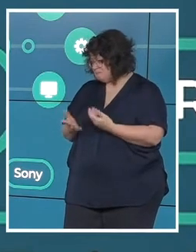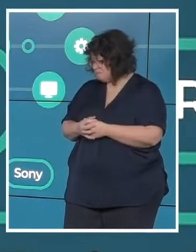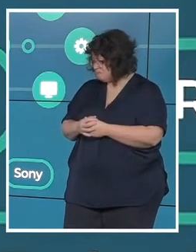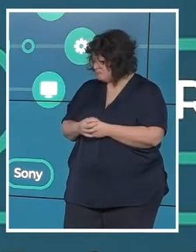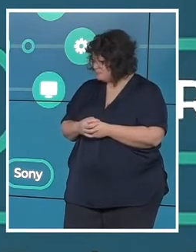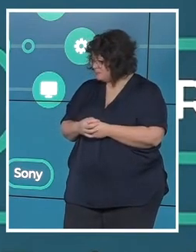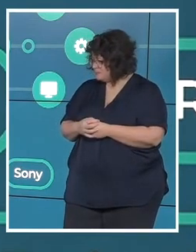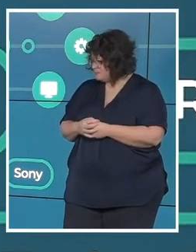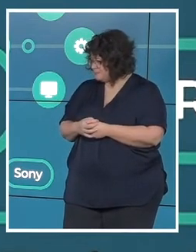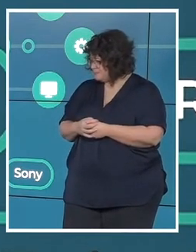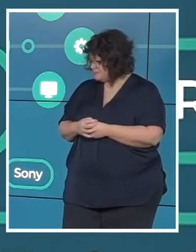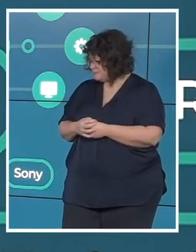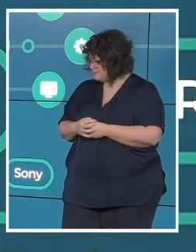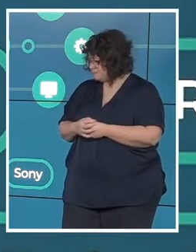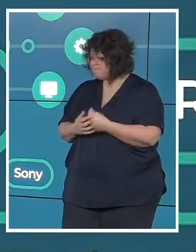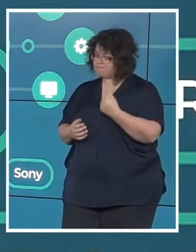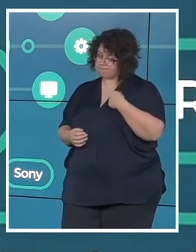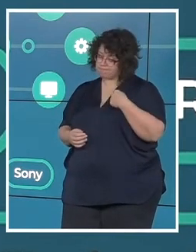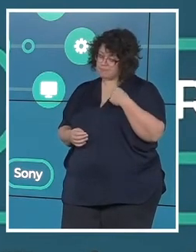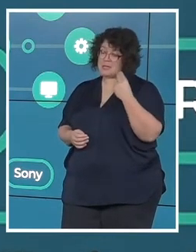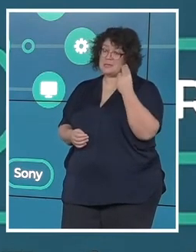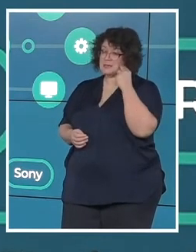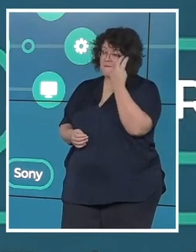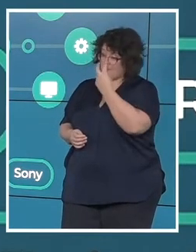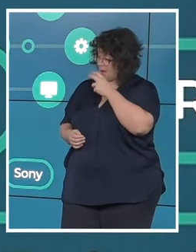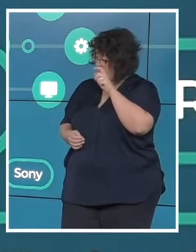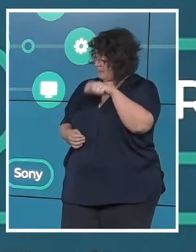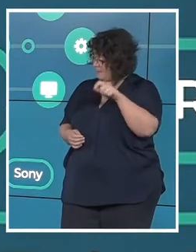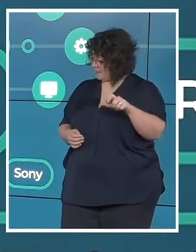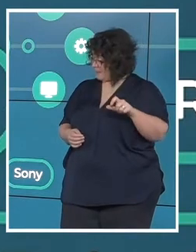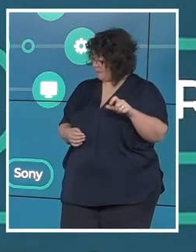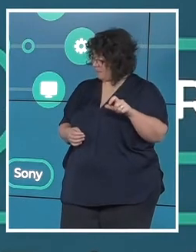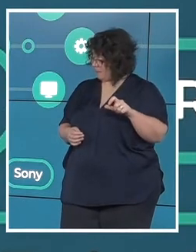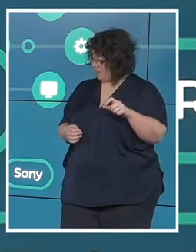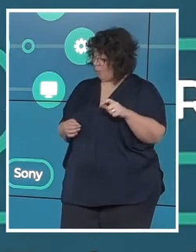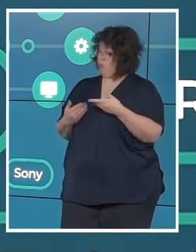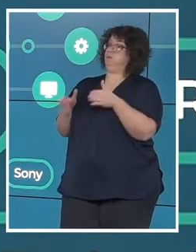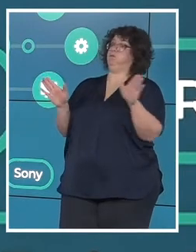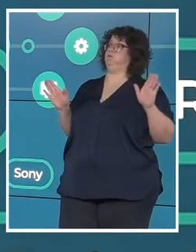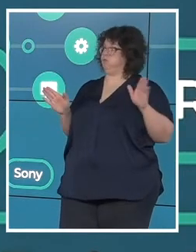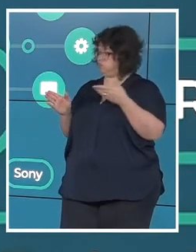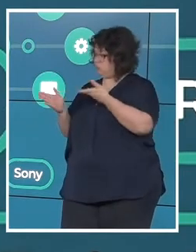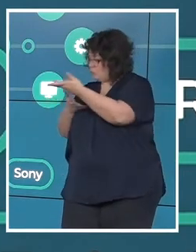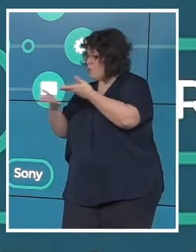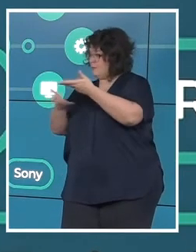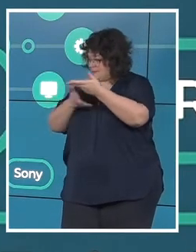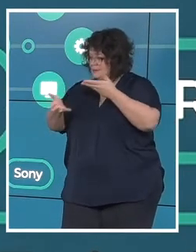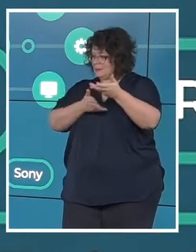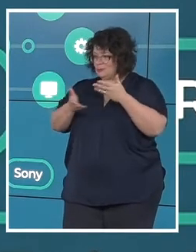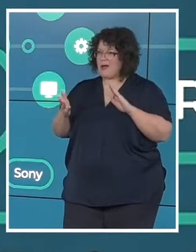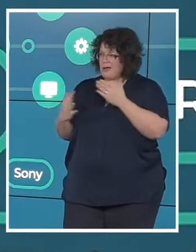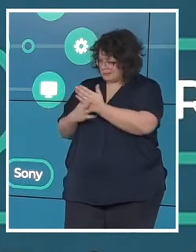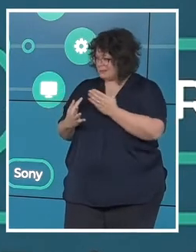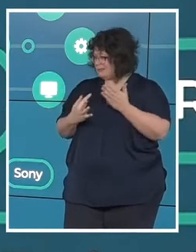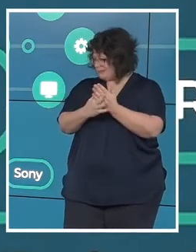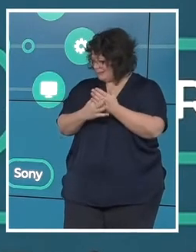I have access to. Offline, I can't eavesdrop on conversations, but on social media, I